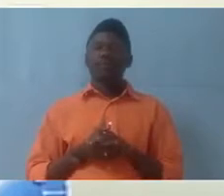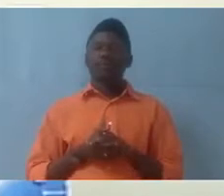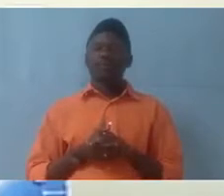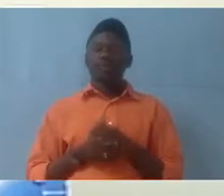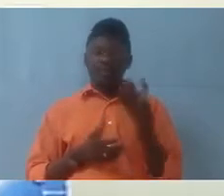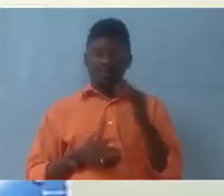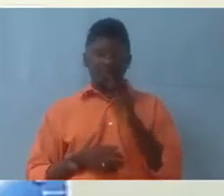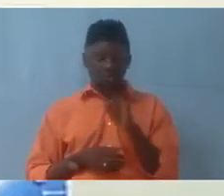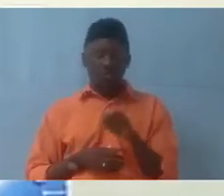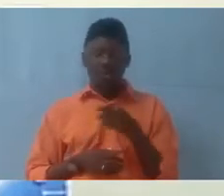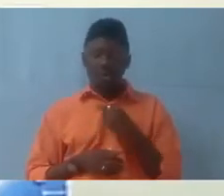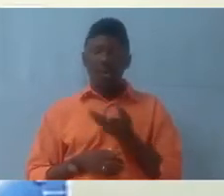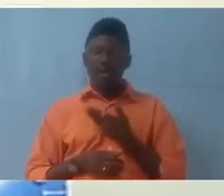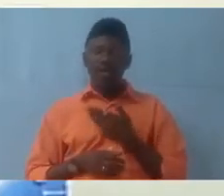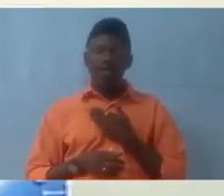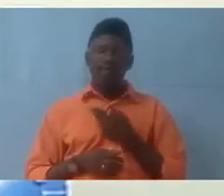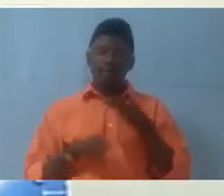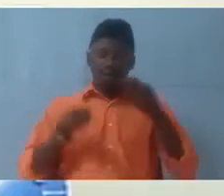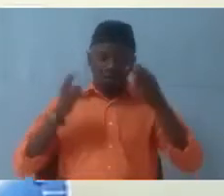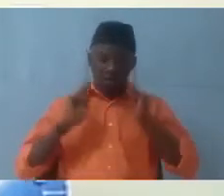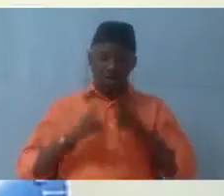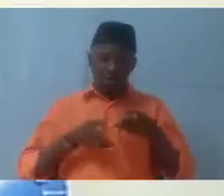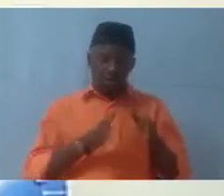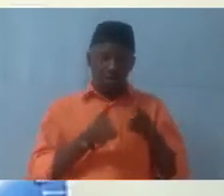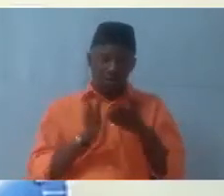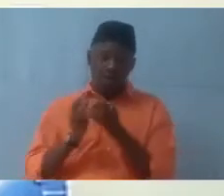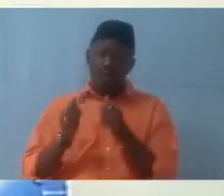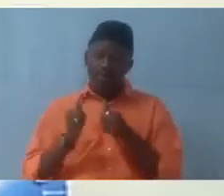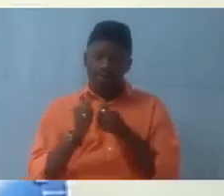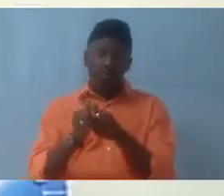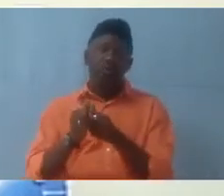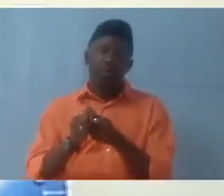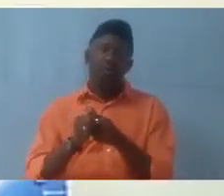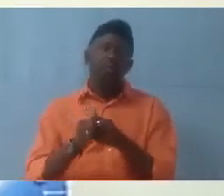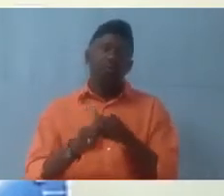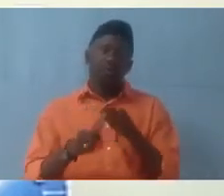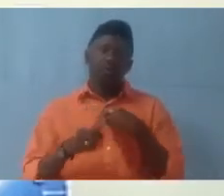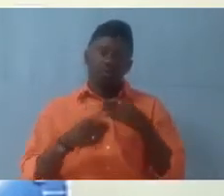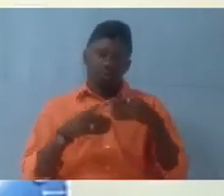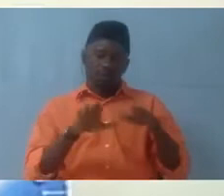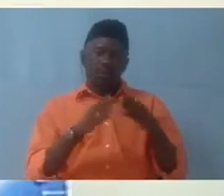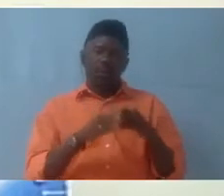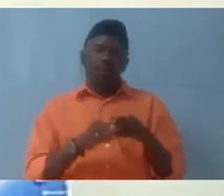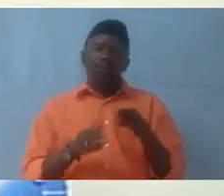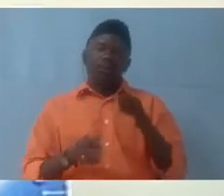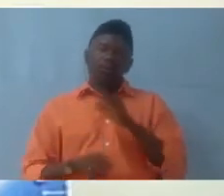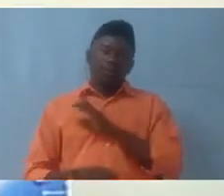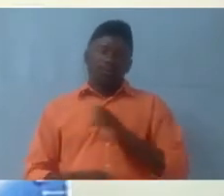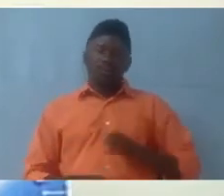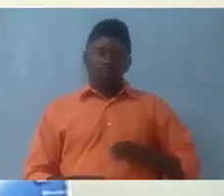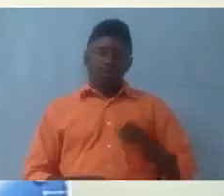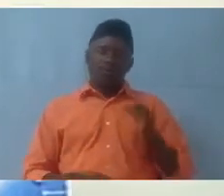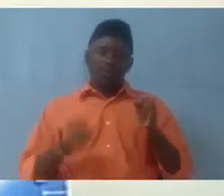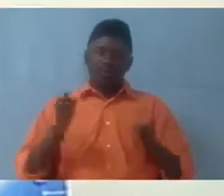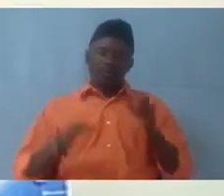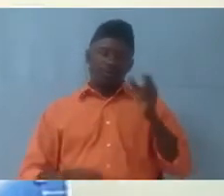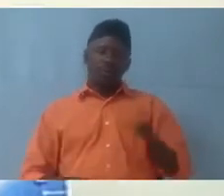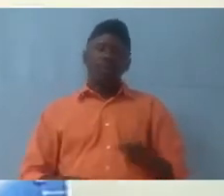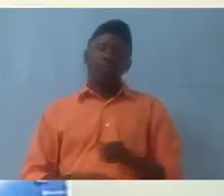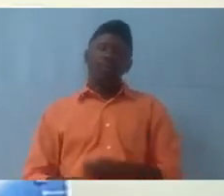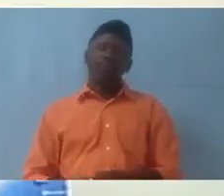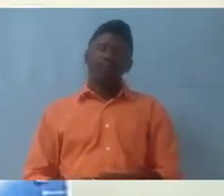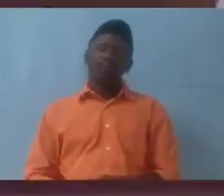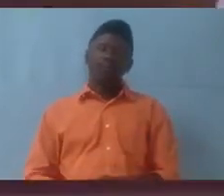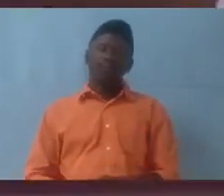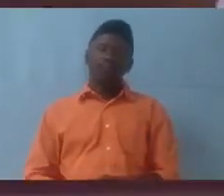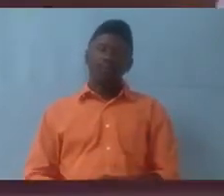procedures guidelines laid down for it. Naam sa de amna ay satta yo xamne ni yu depok yon la yo xamne ni ñoko mom lay koy doxé. So I hope I answered your question. Yaakar na